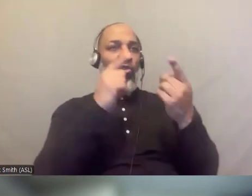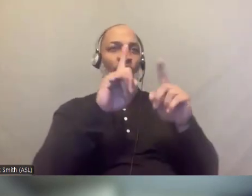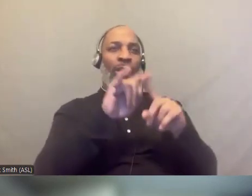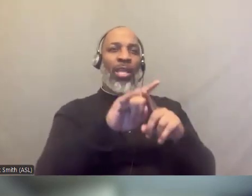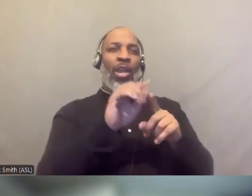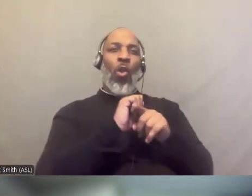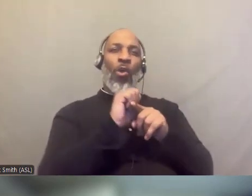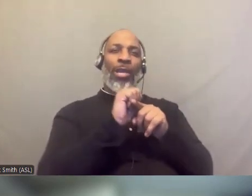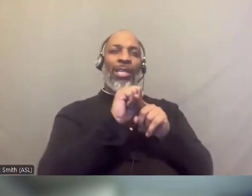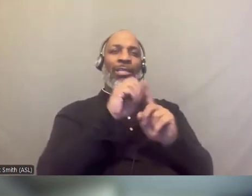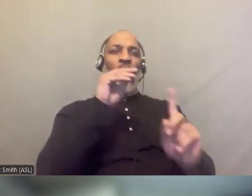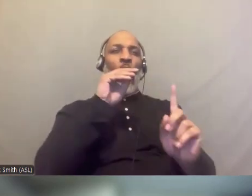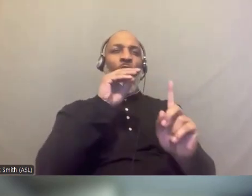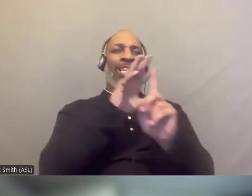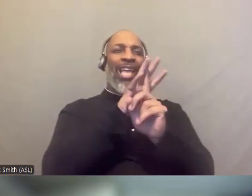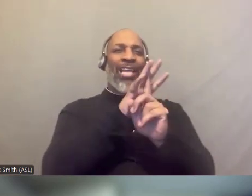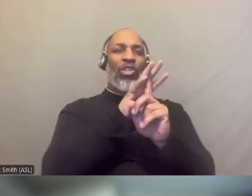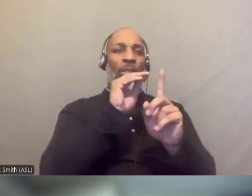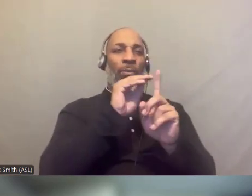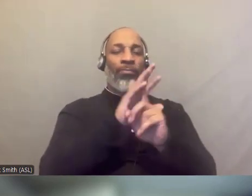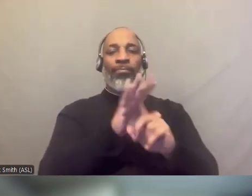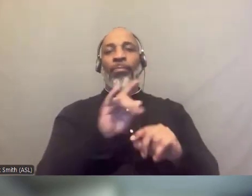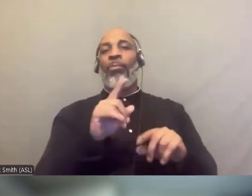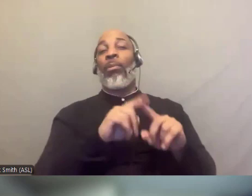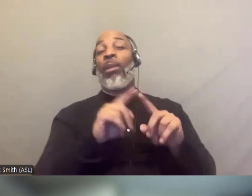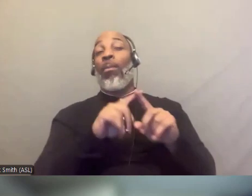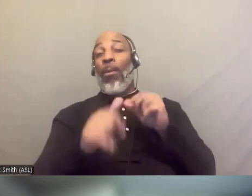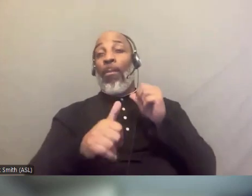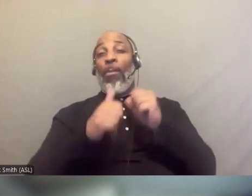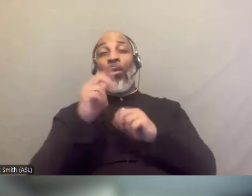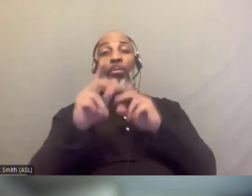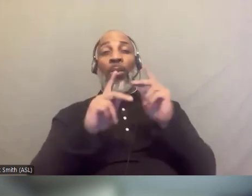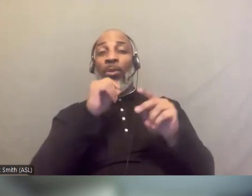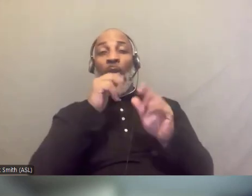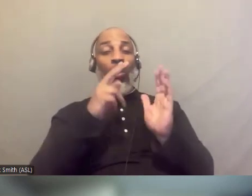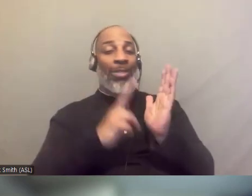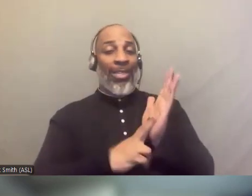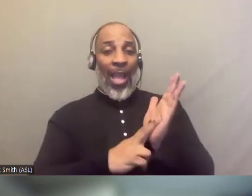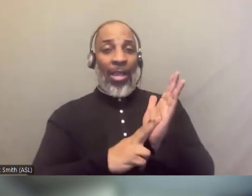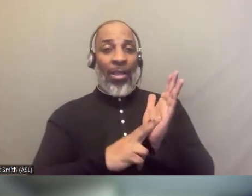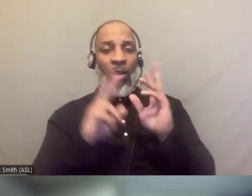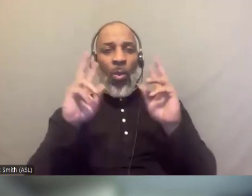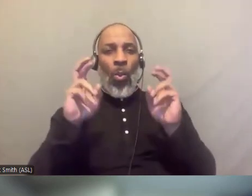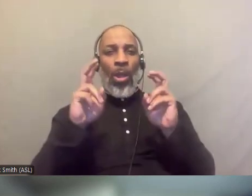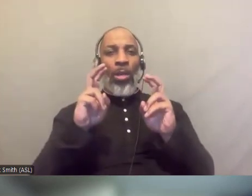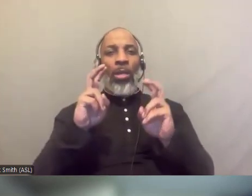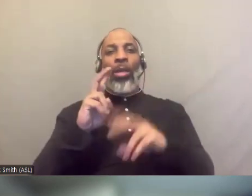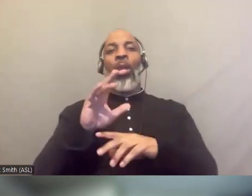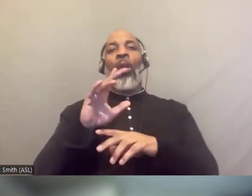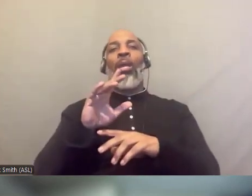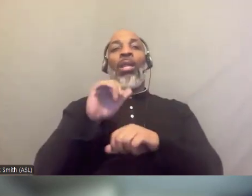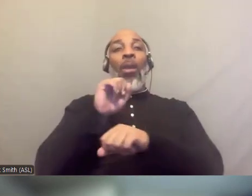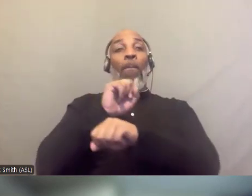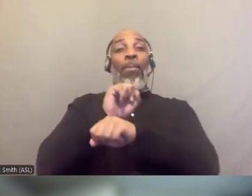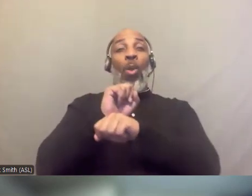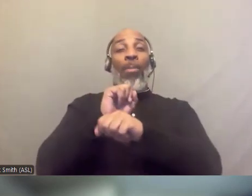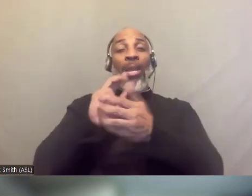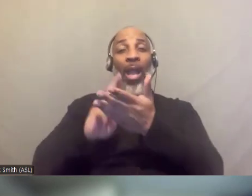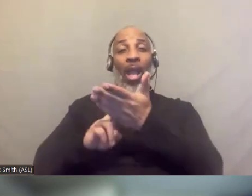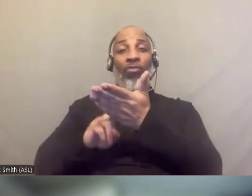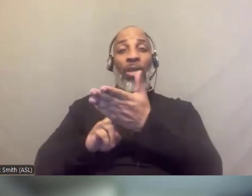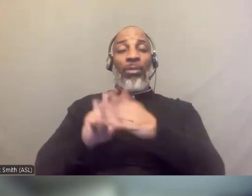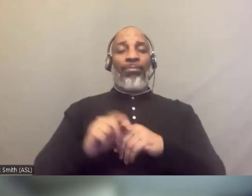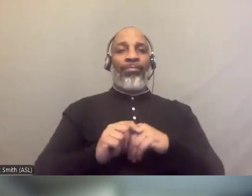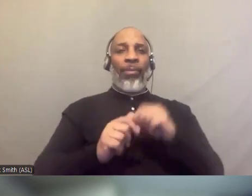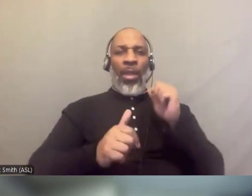orientation. But most people don't sign is what's called an employment contract. And for the majority